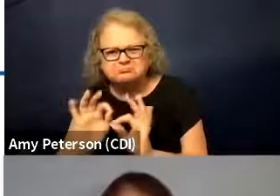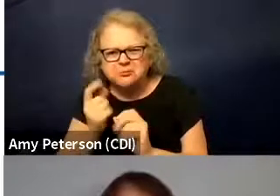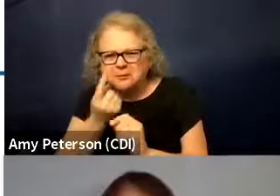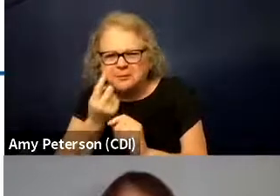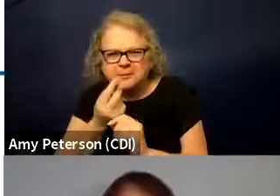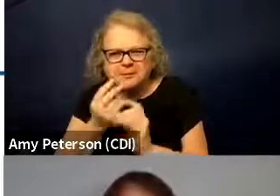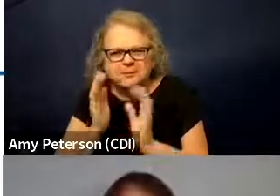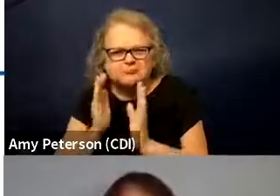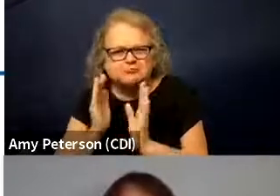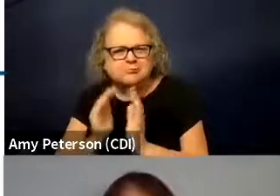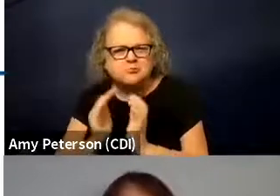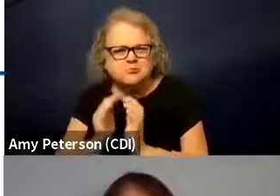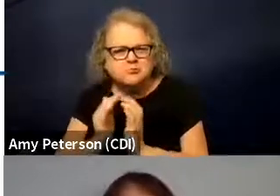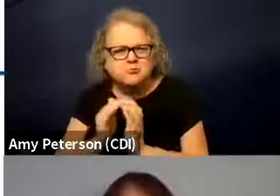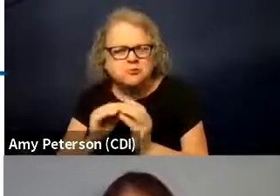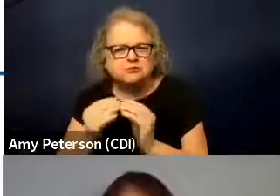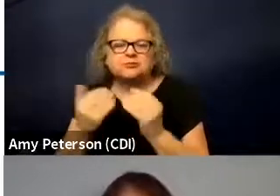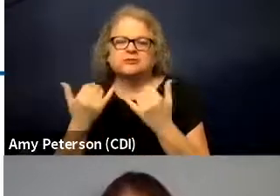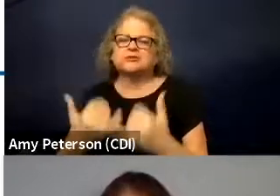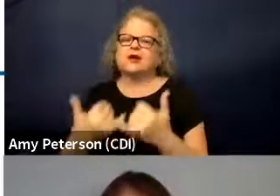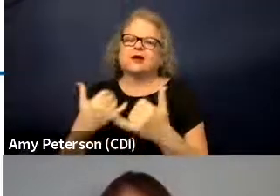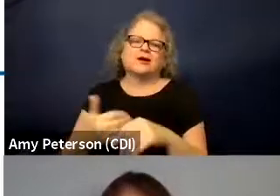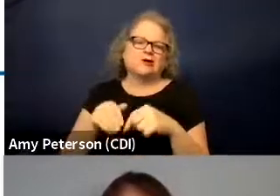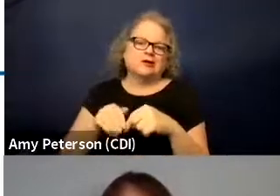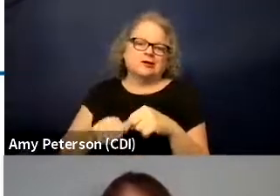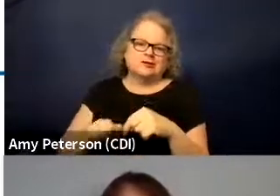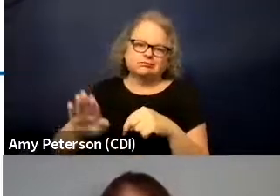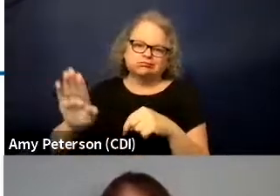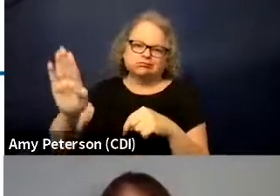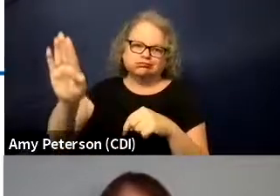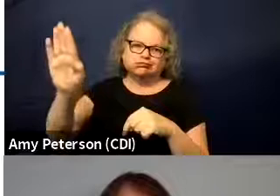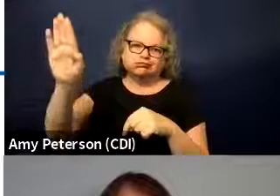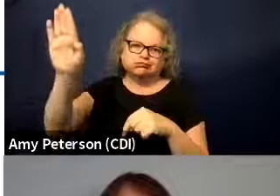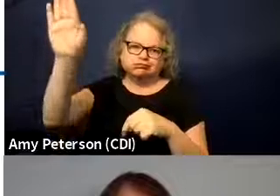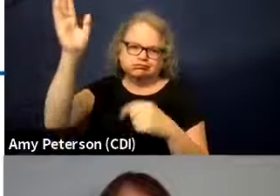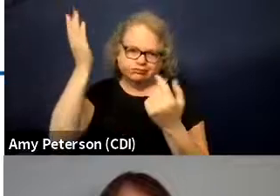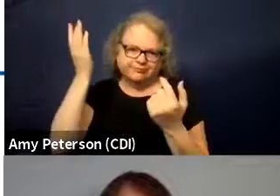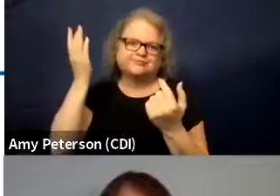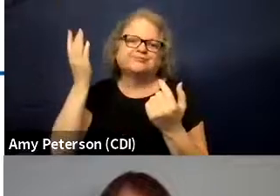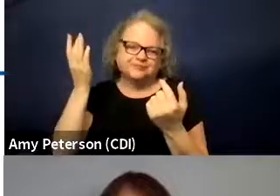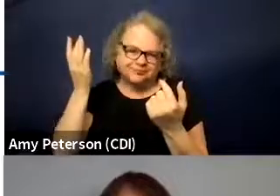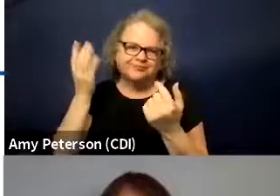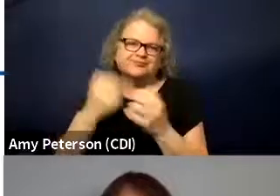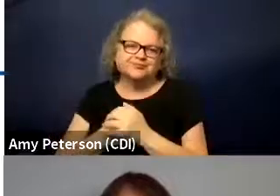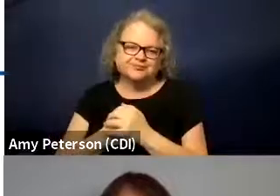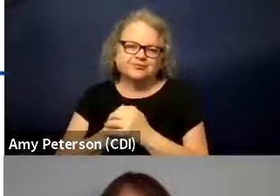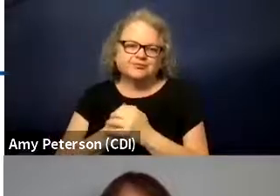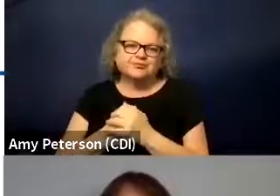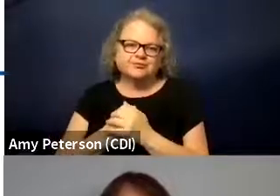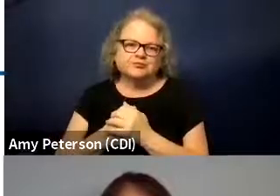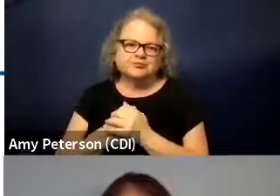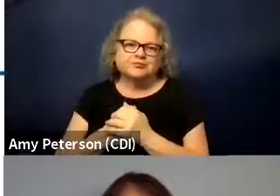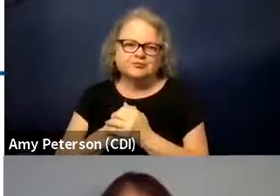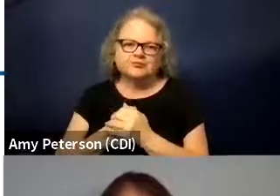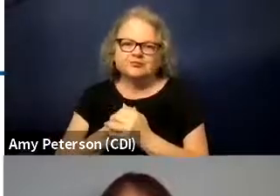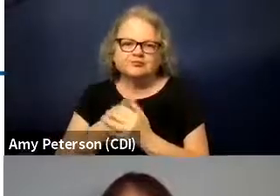Unfortunately, now we are back up in a new peak. We're seeing the same number of new cases each day that we